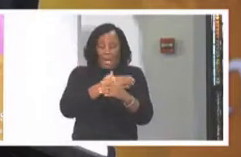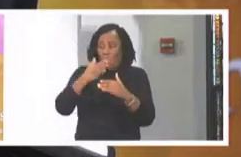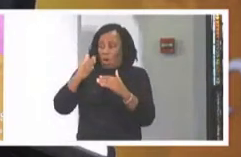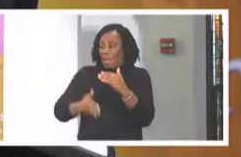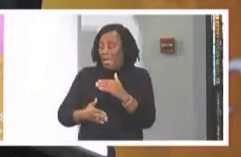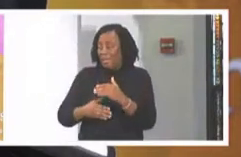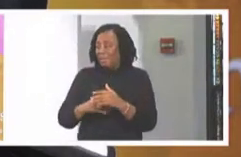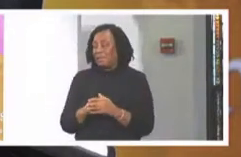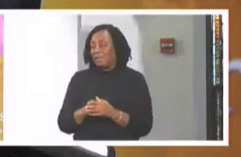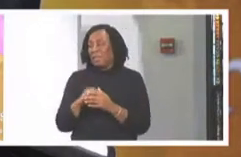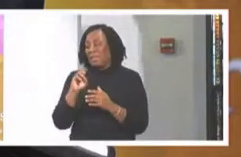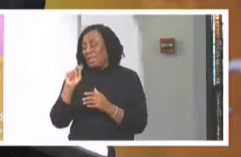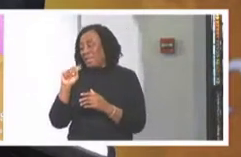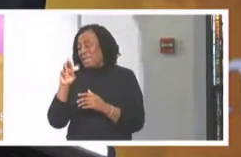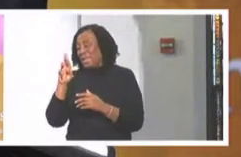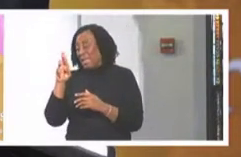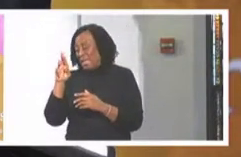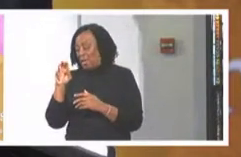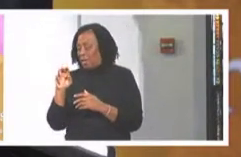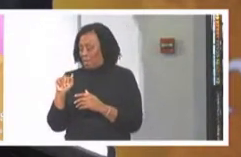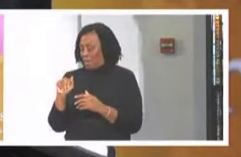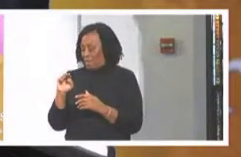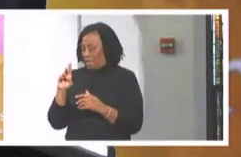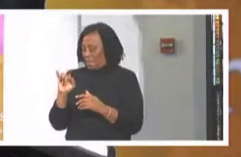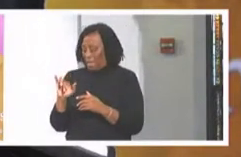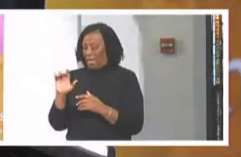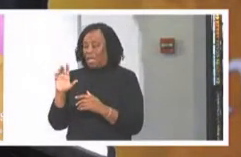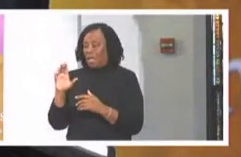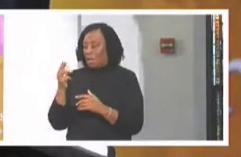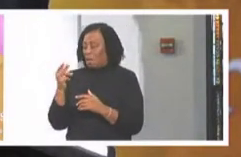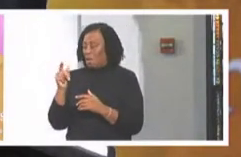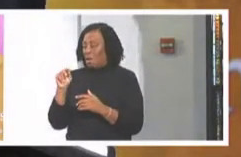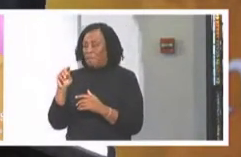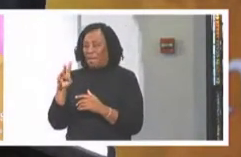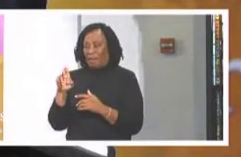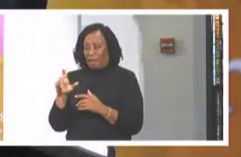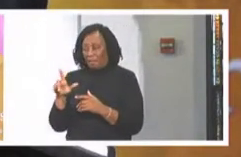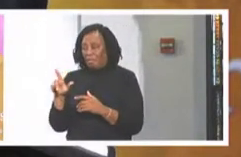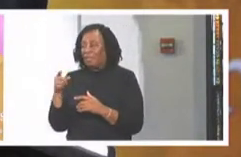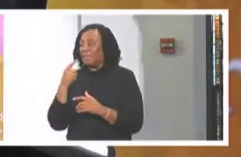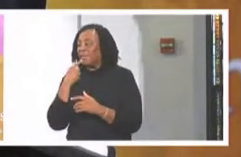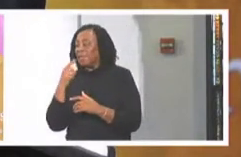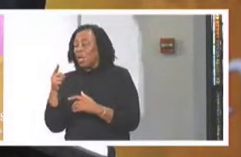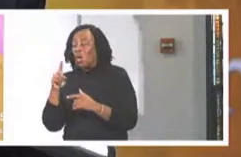AME Carmichael is a missionary to India. She says, when you're facing the